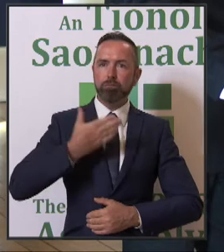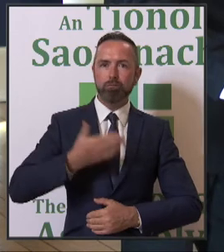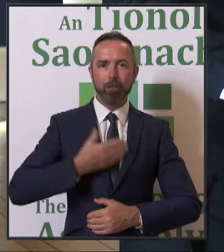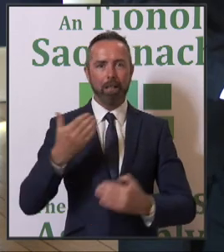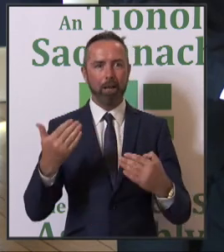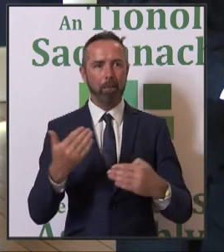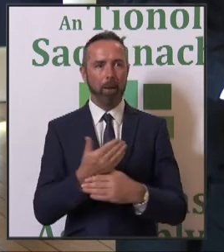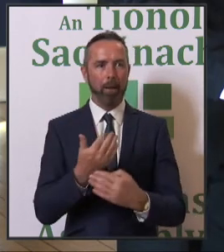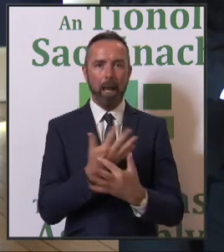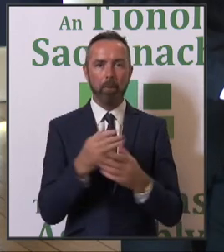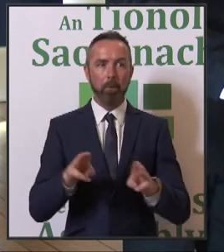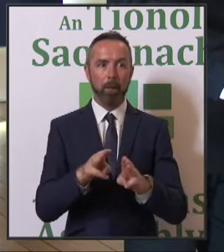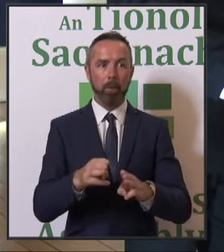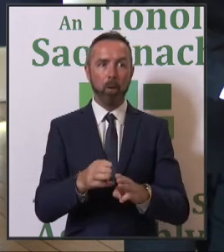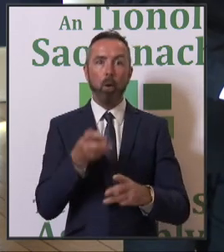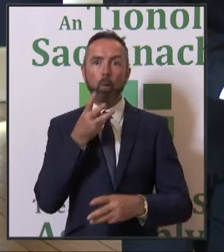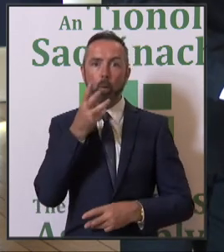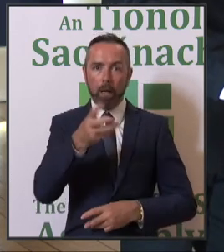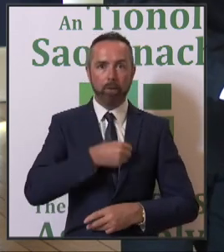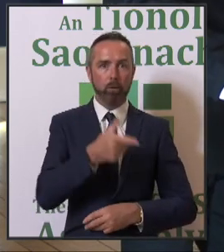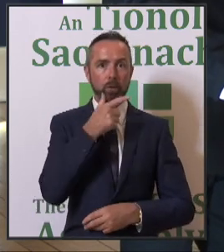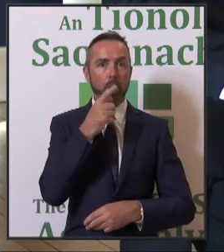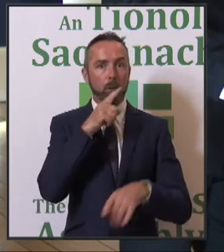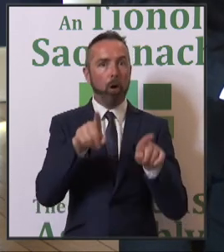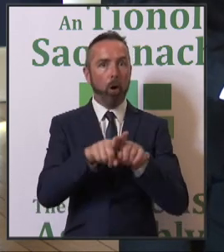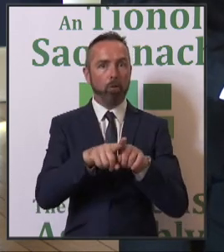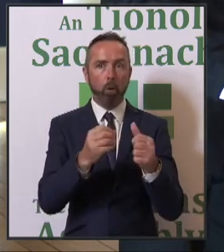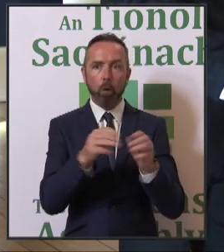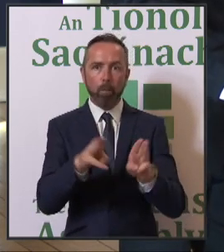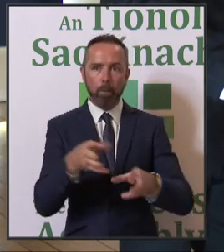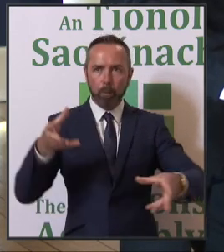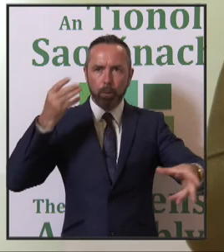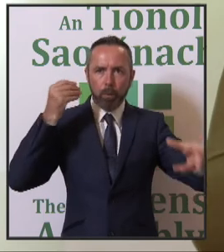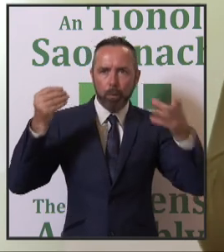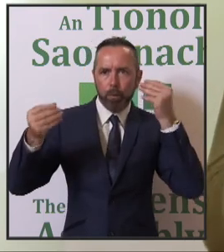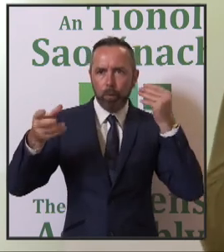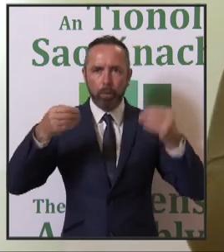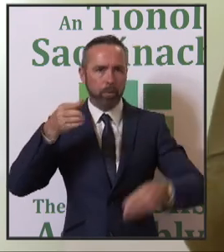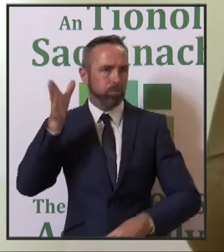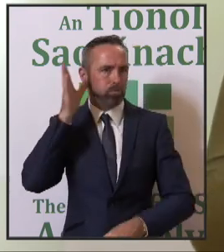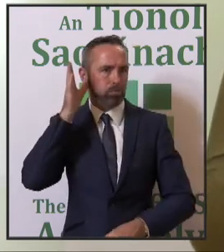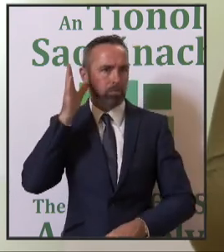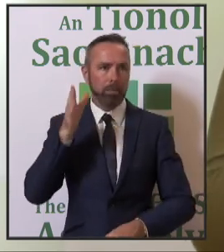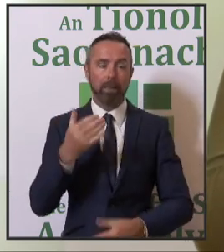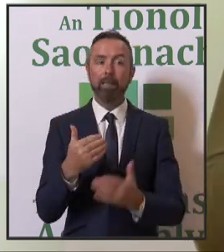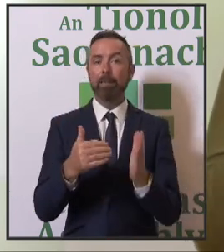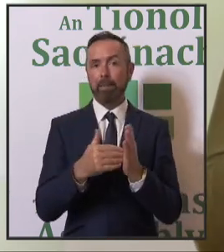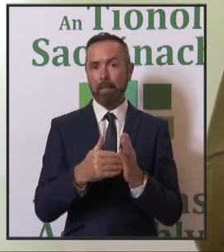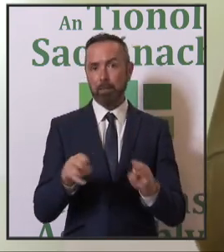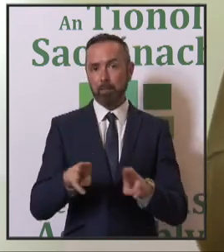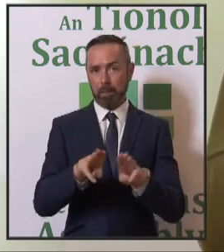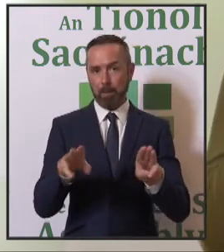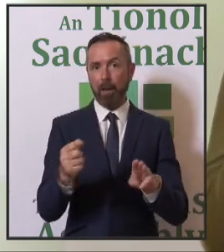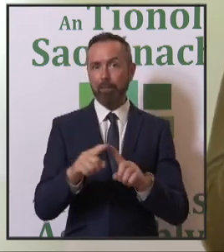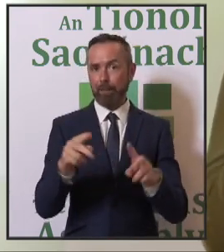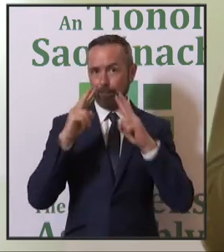much people were willing to talk, but how much people were willing to listen. And, you know, people had very different views, and,